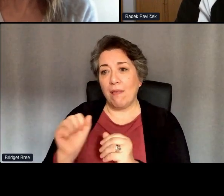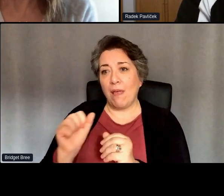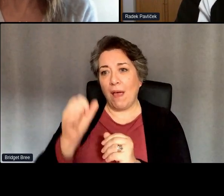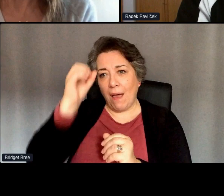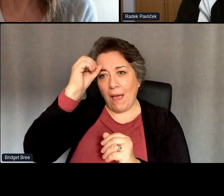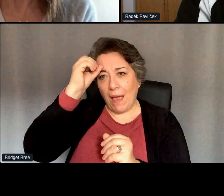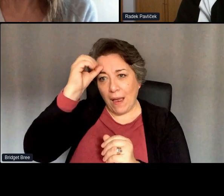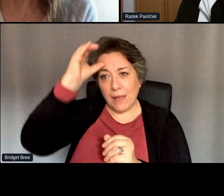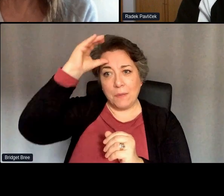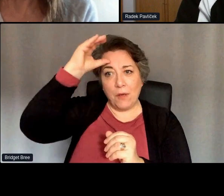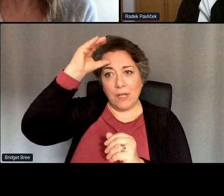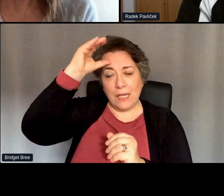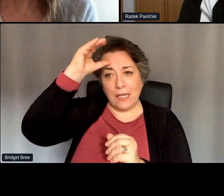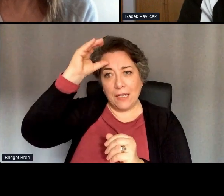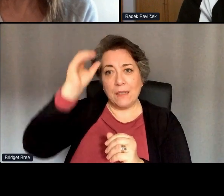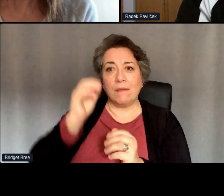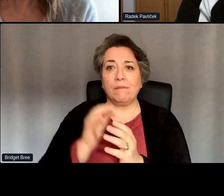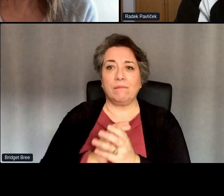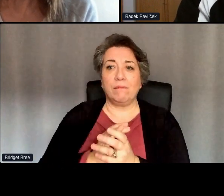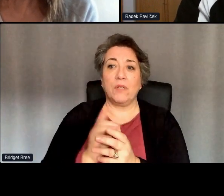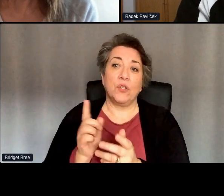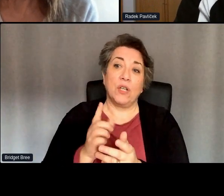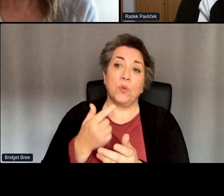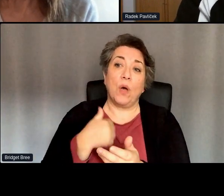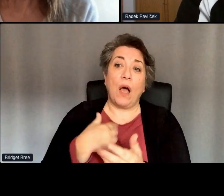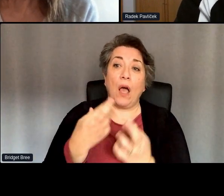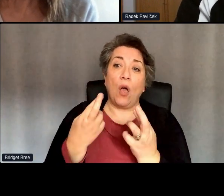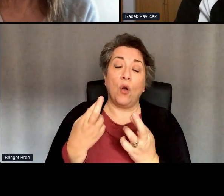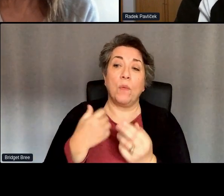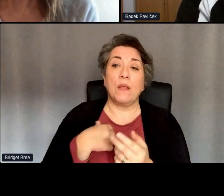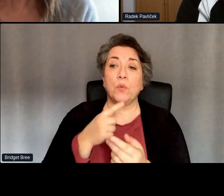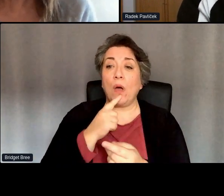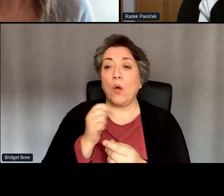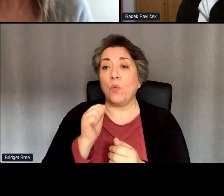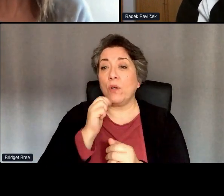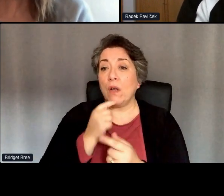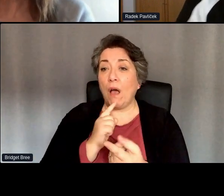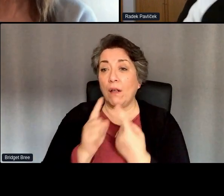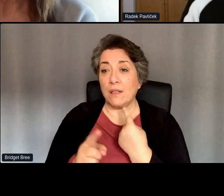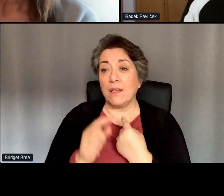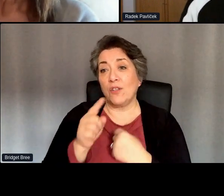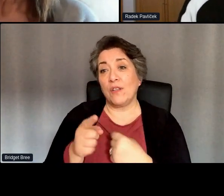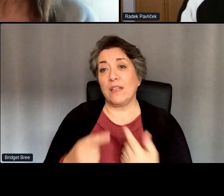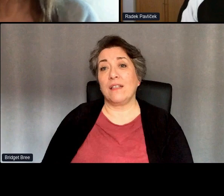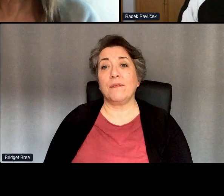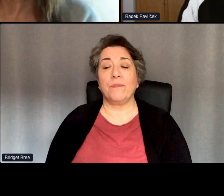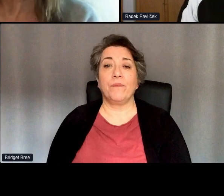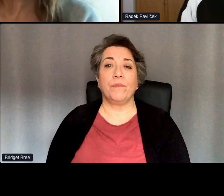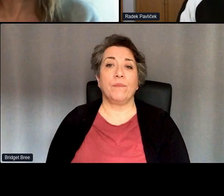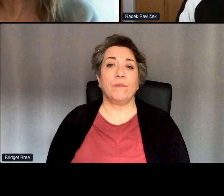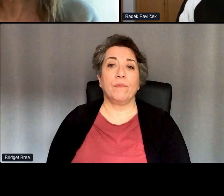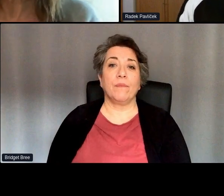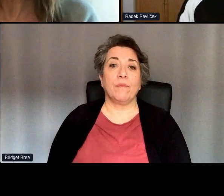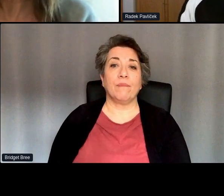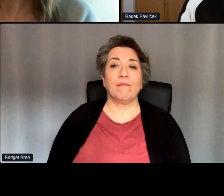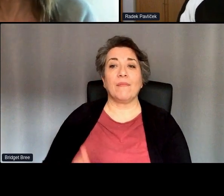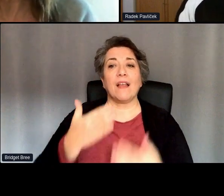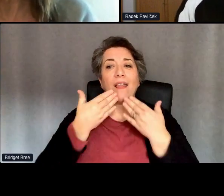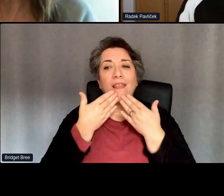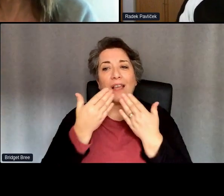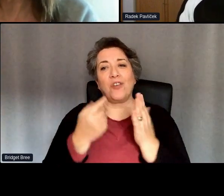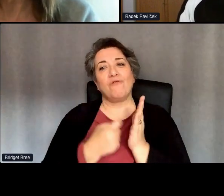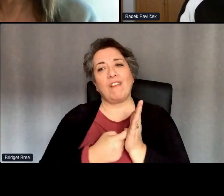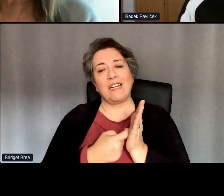knowledge and so on. So that's what I would answer regarding this question. Mm-hmm. And that's so. Thank you very much, Radek.